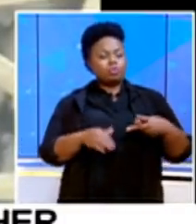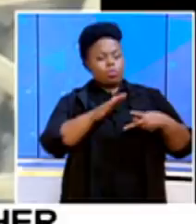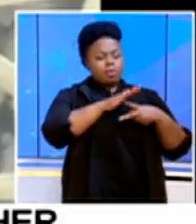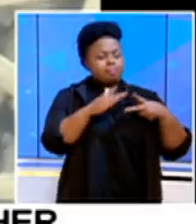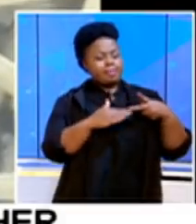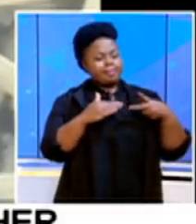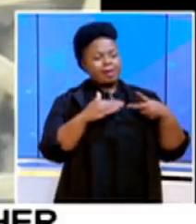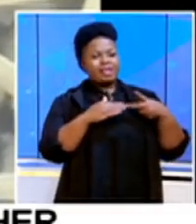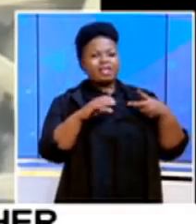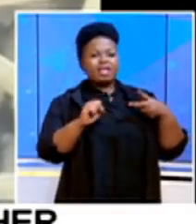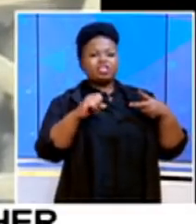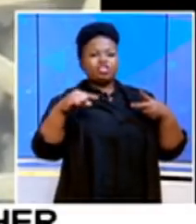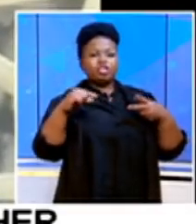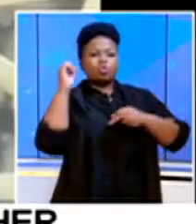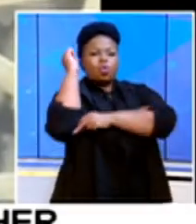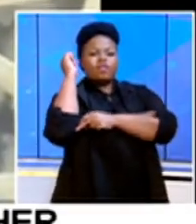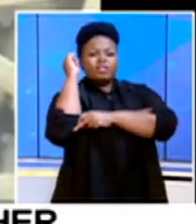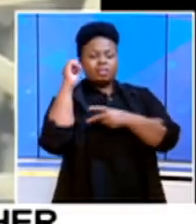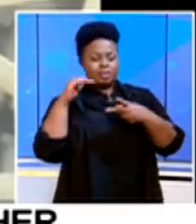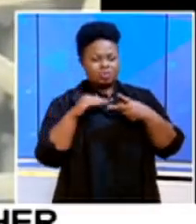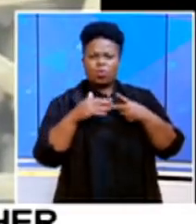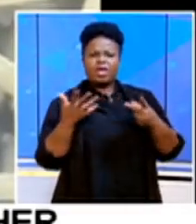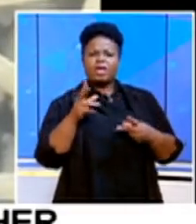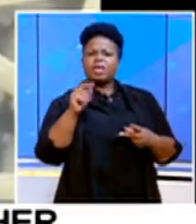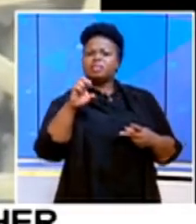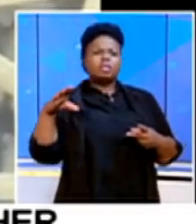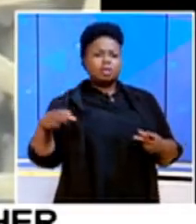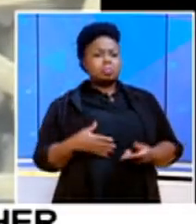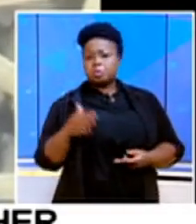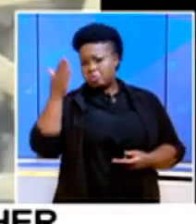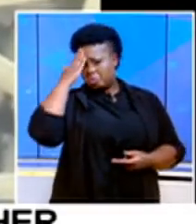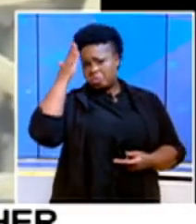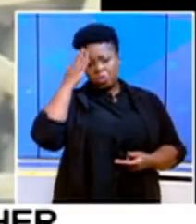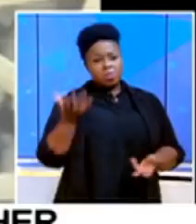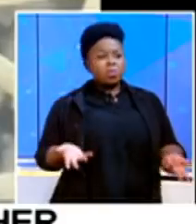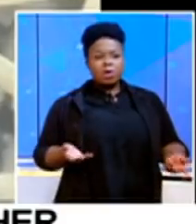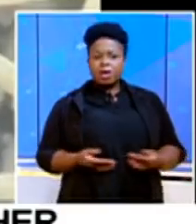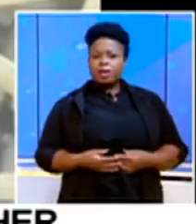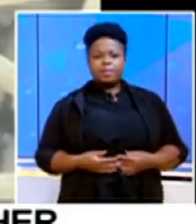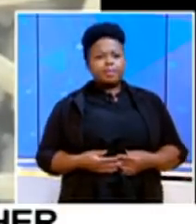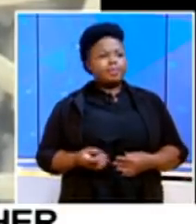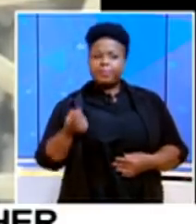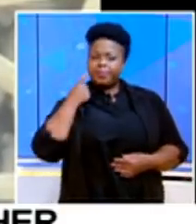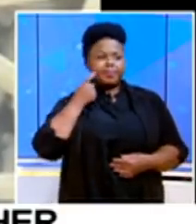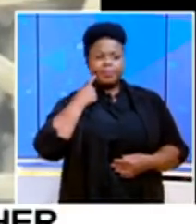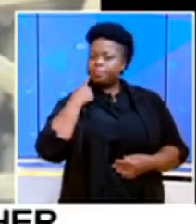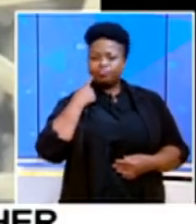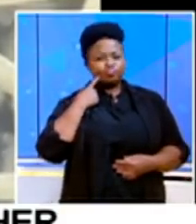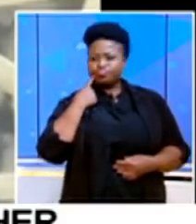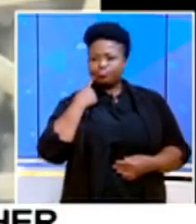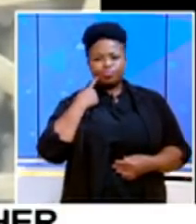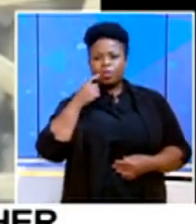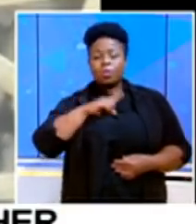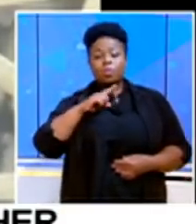highest office in the African National Congress. So you'd imagine that it's not as easy like that,